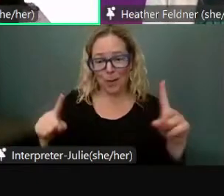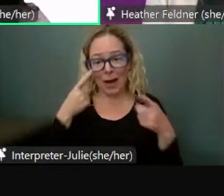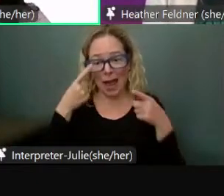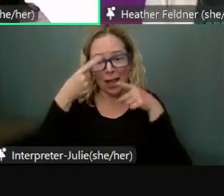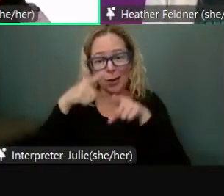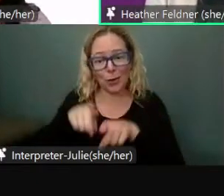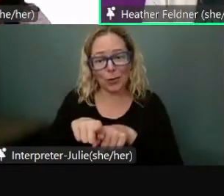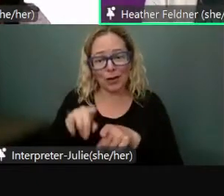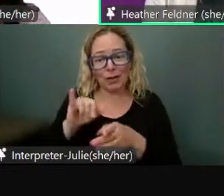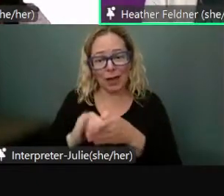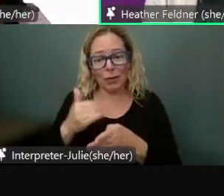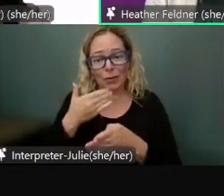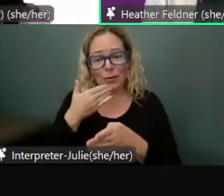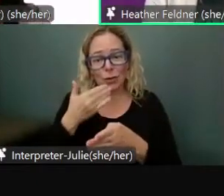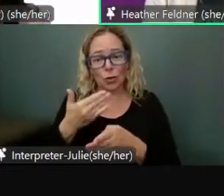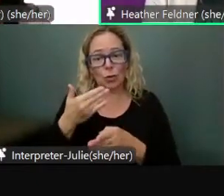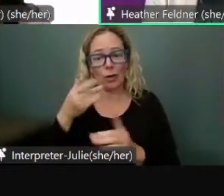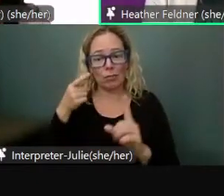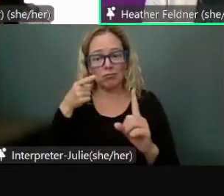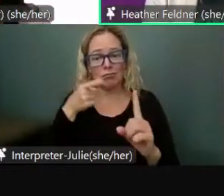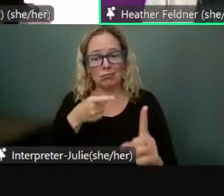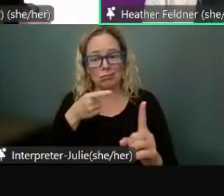important direction.